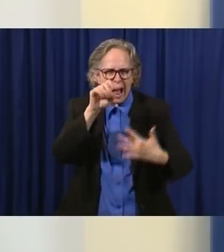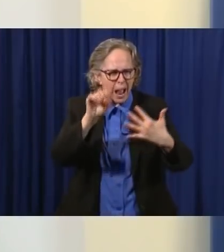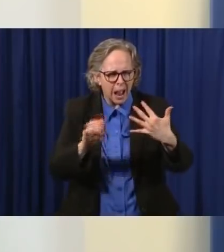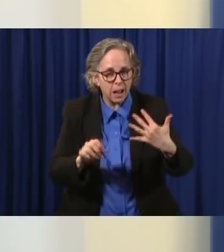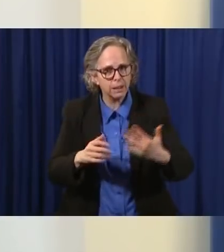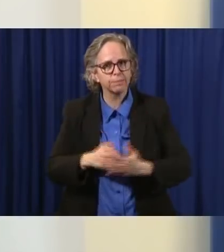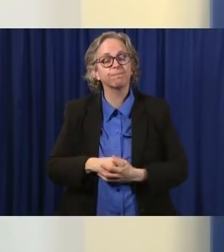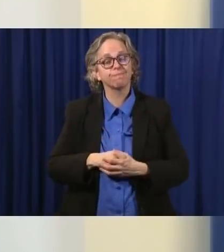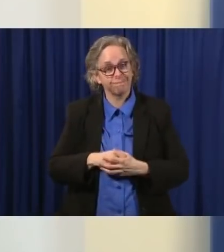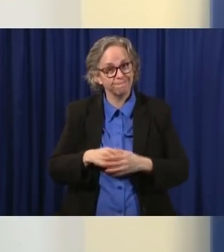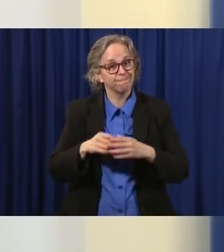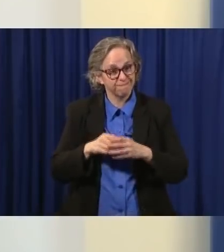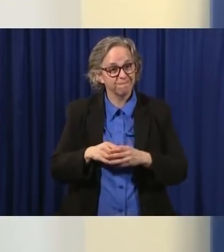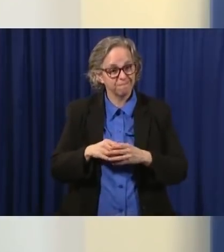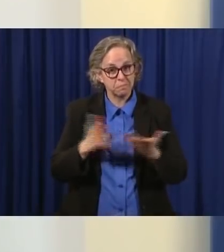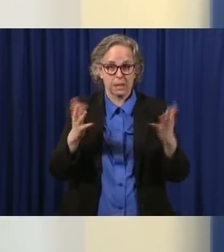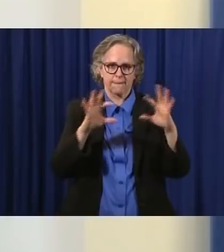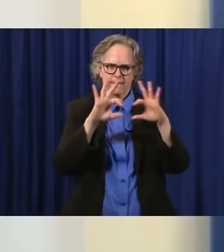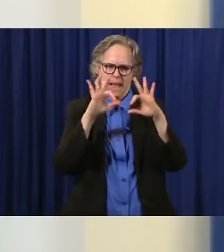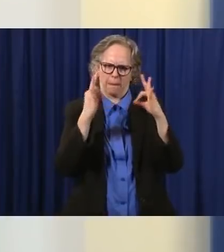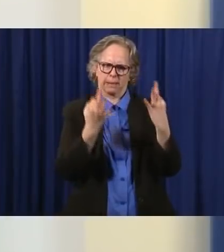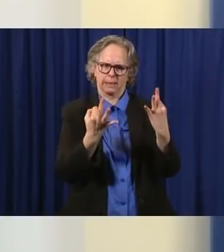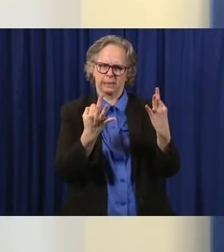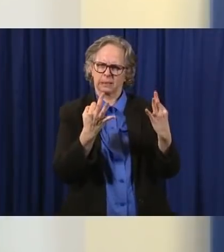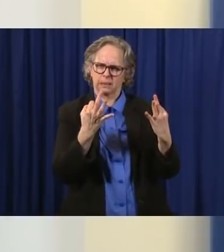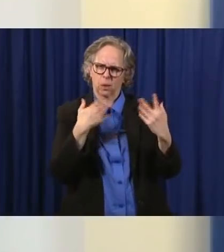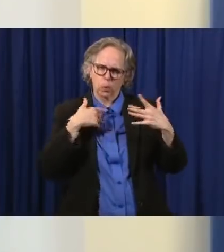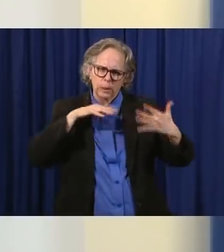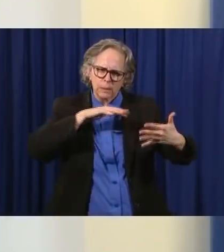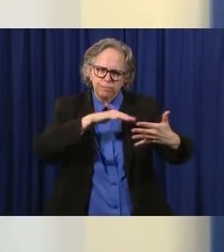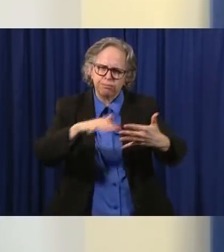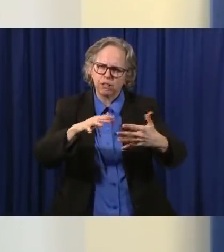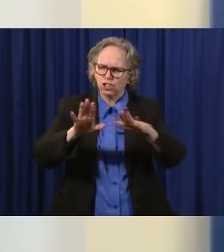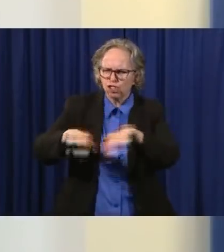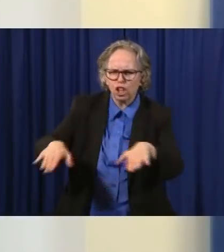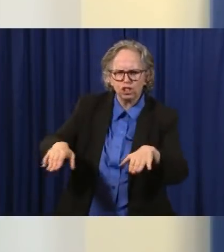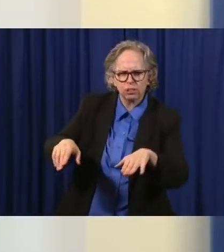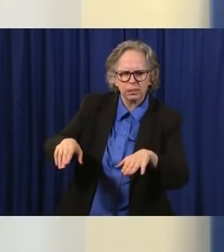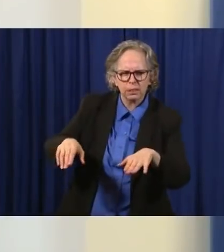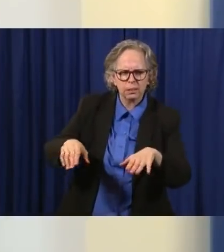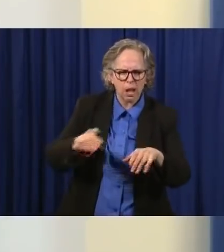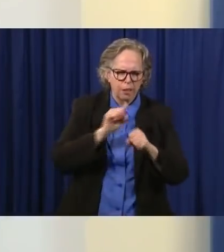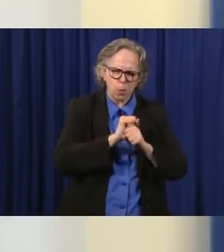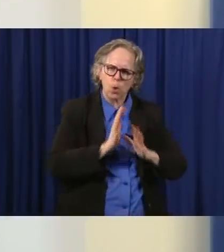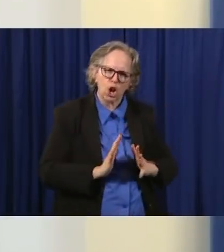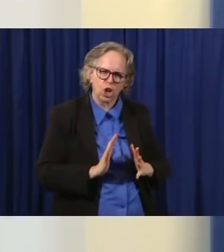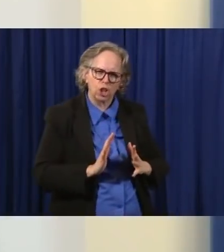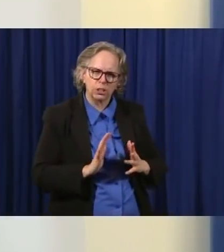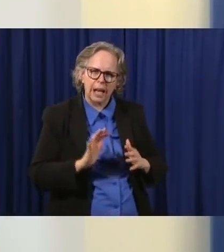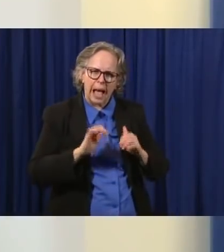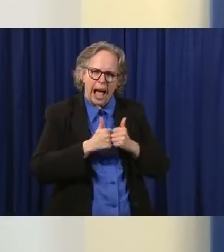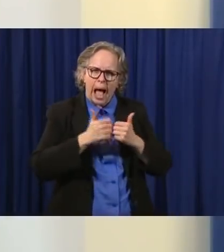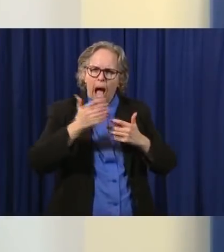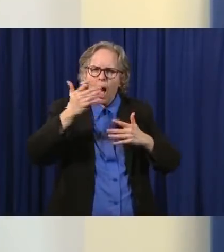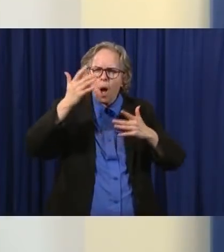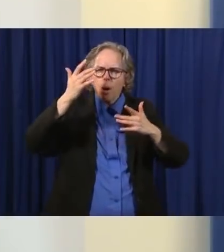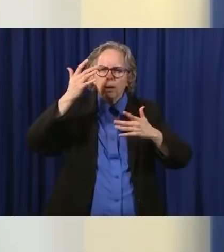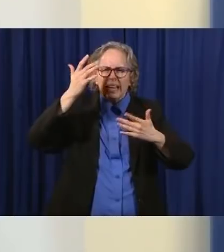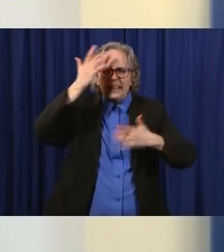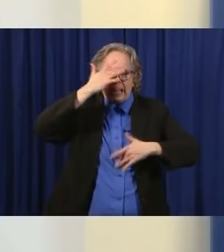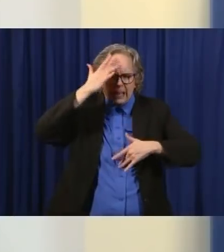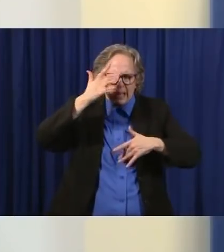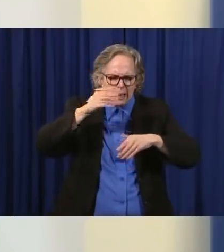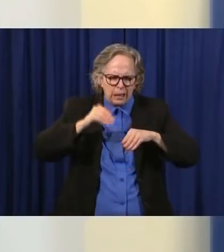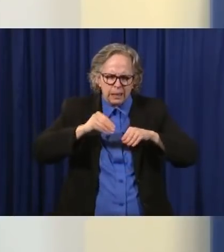the families, the children, the workers, and the spread of disease. We're also going to try to understand better what are some of these